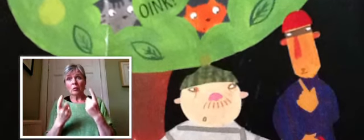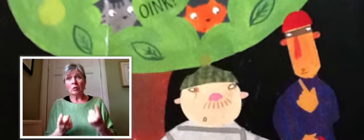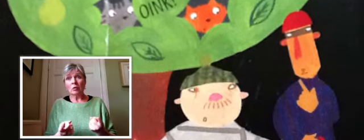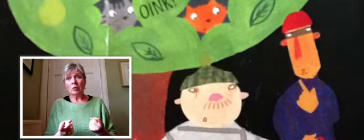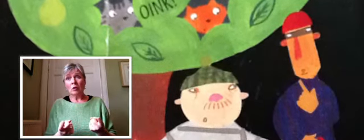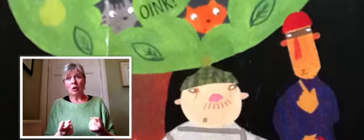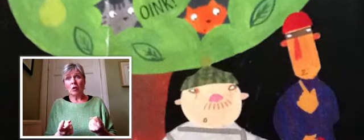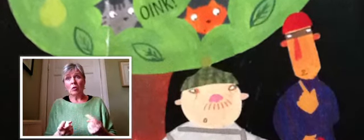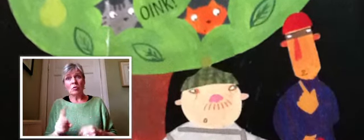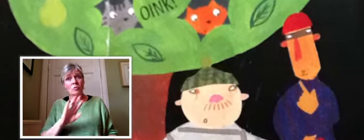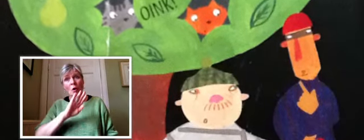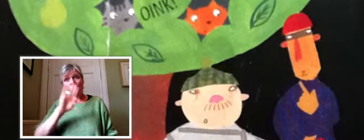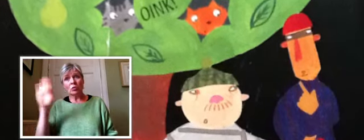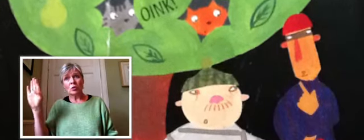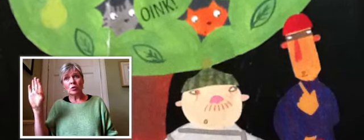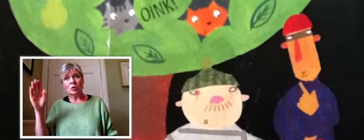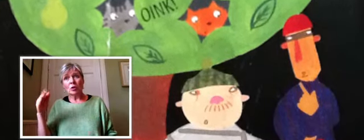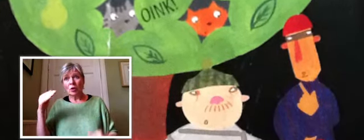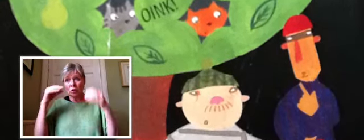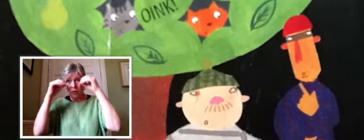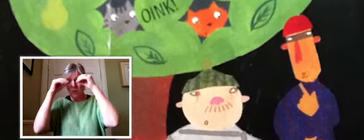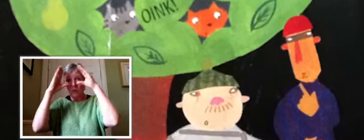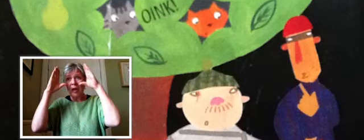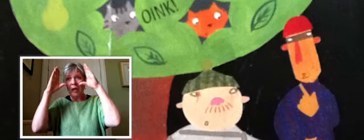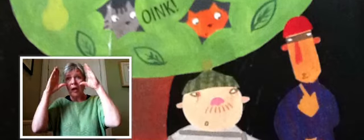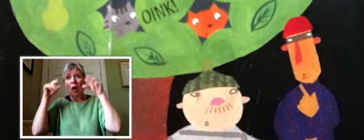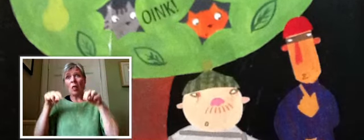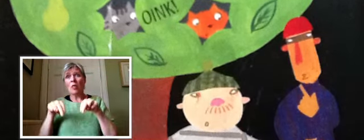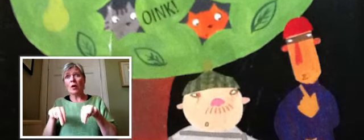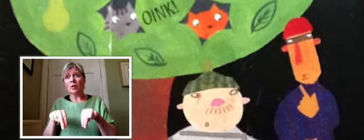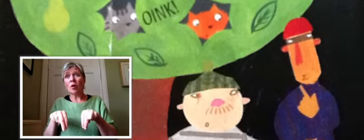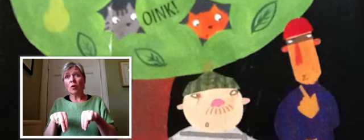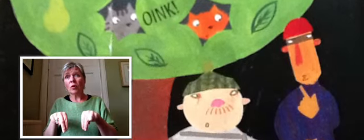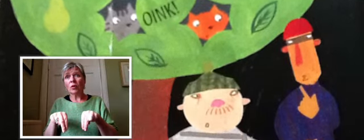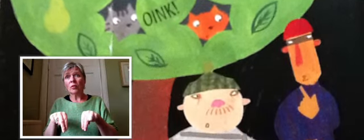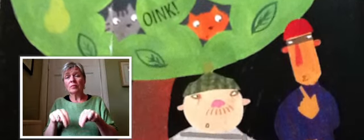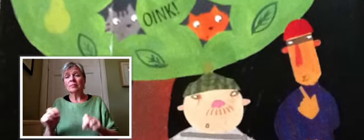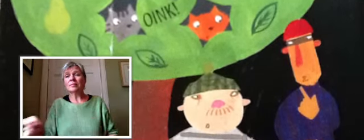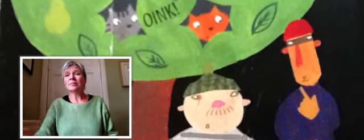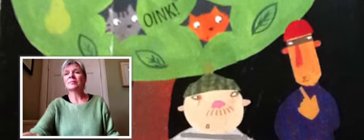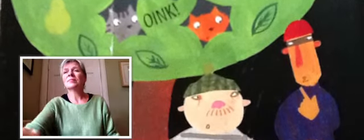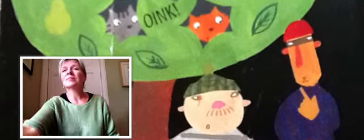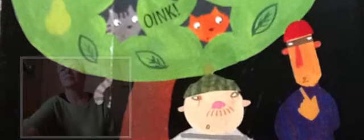careful not to wake the dog.